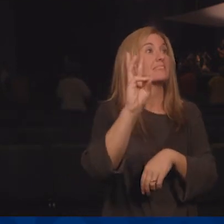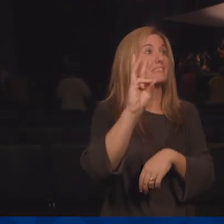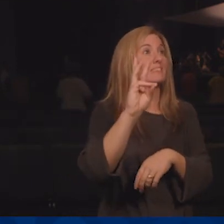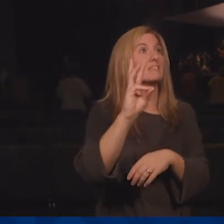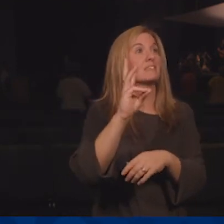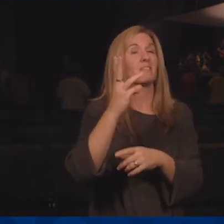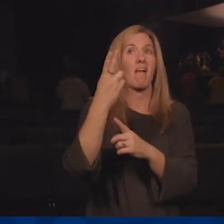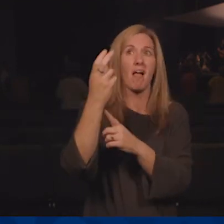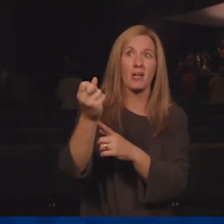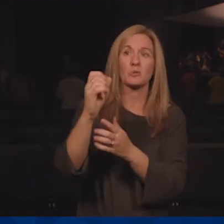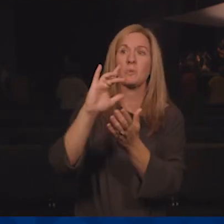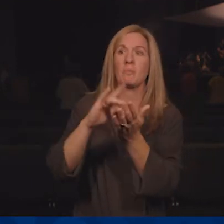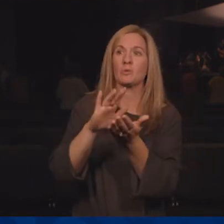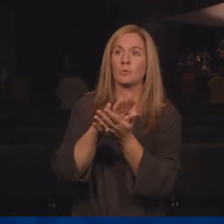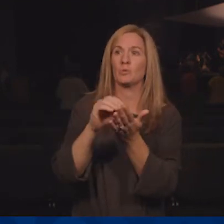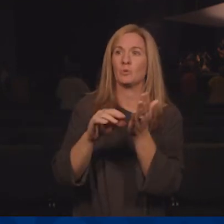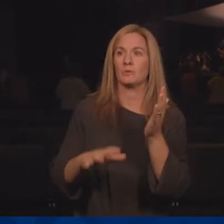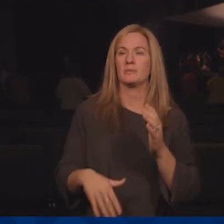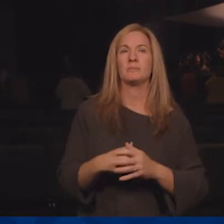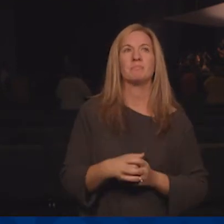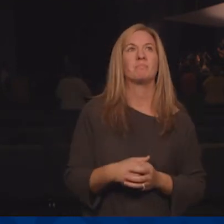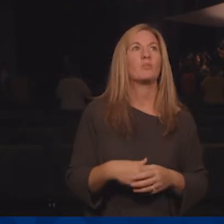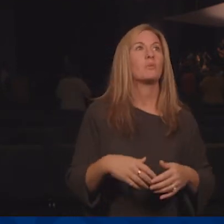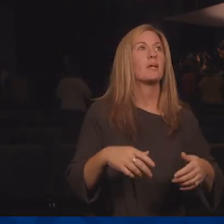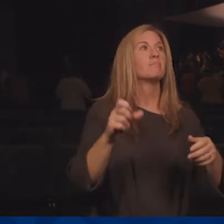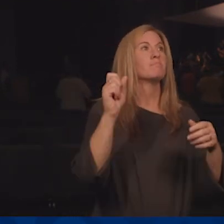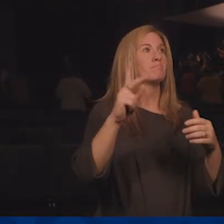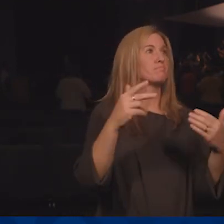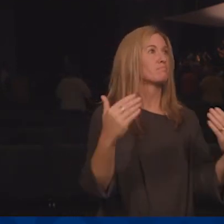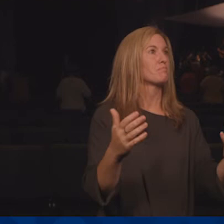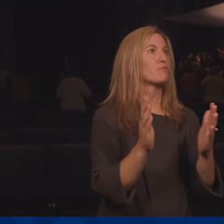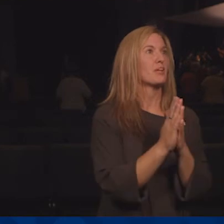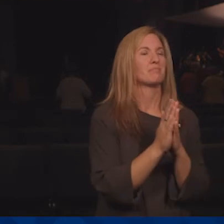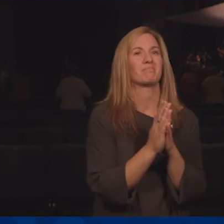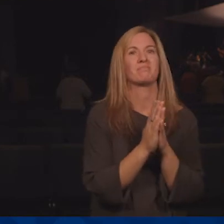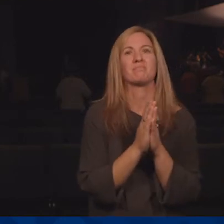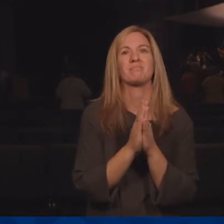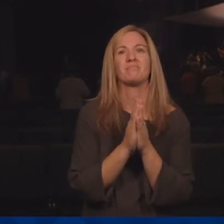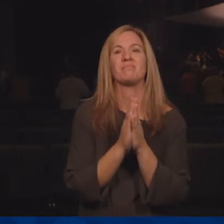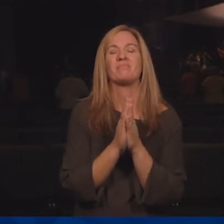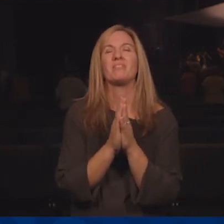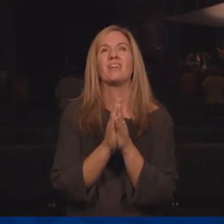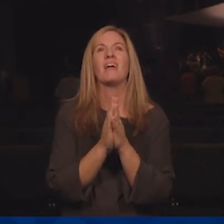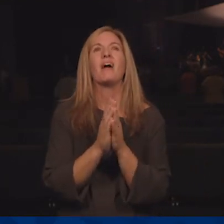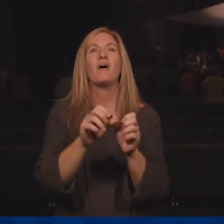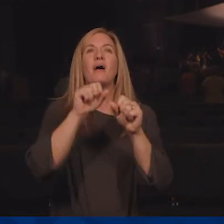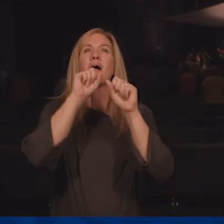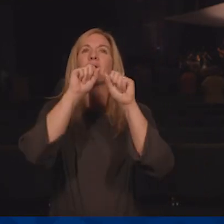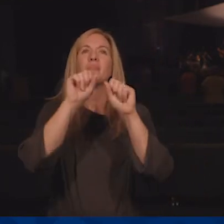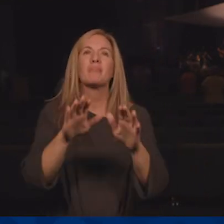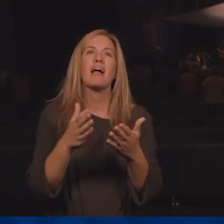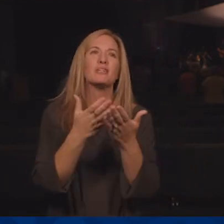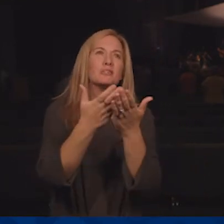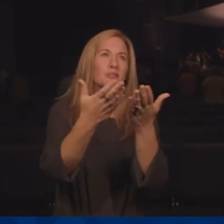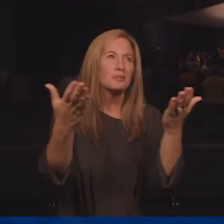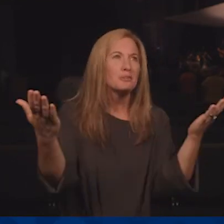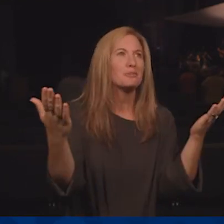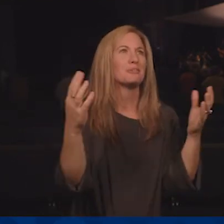or a middle schooler. All right, let's pray together. I bless you in the name of